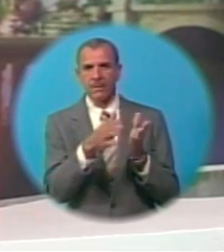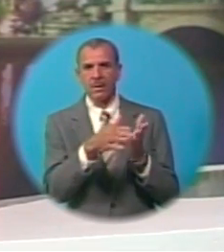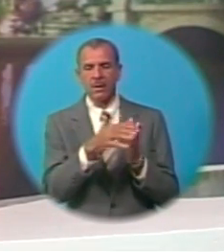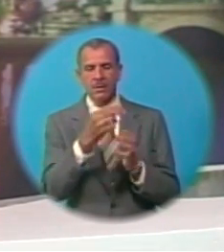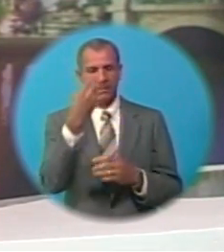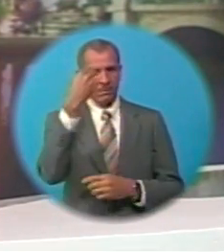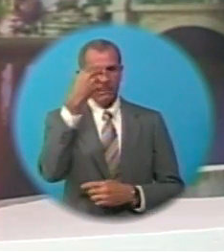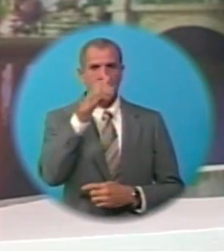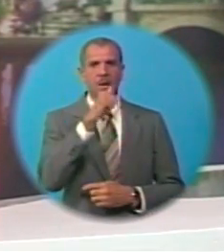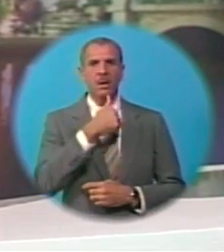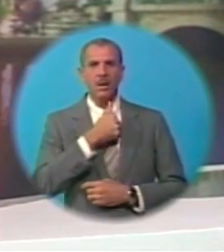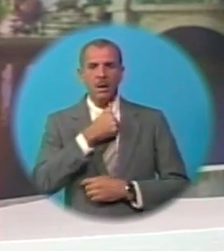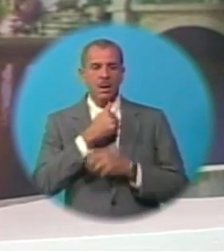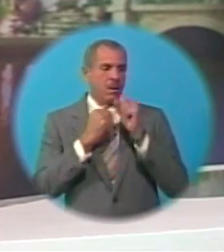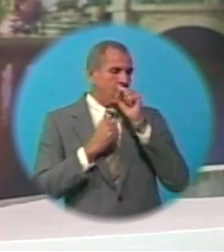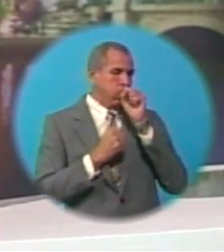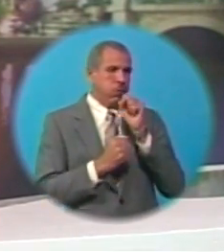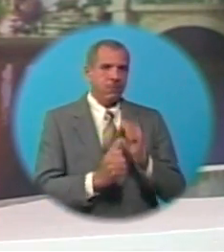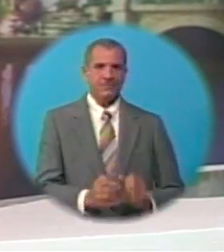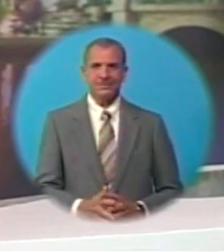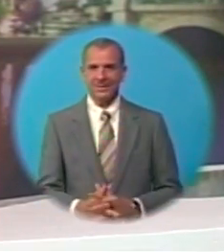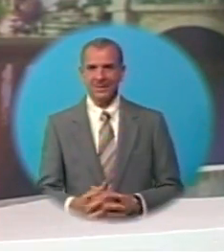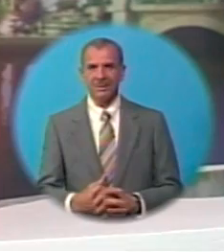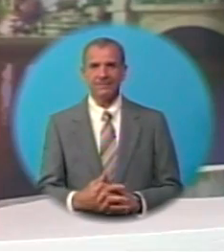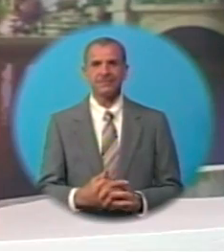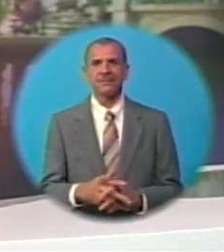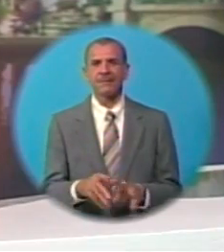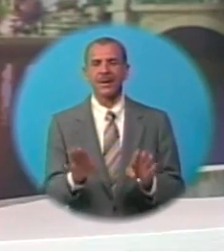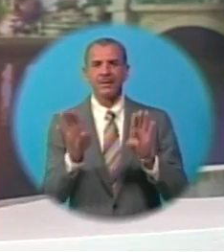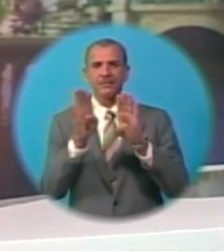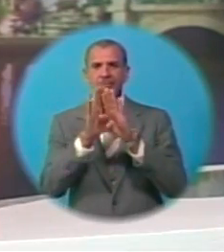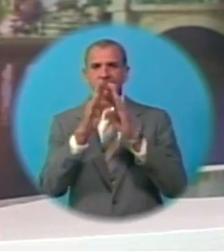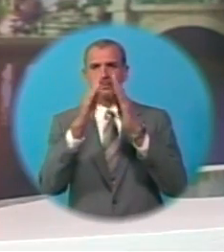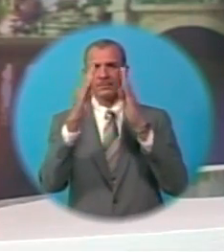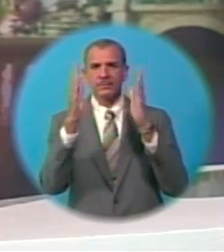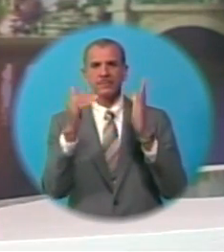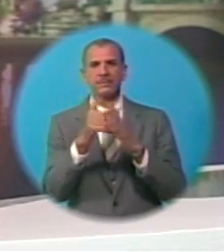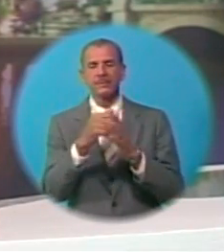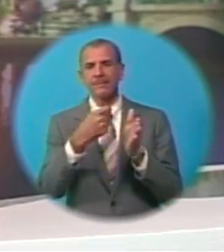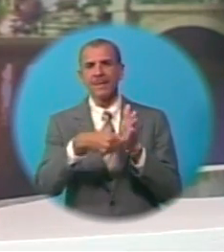shot himself. The incident has led to the closure of the building, and